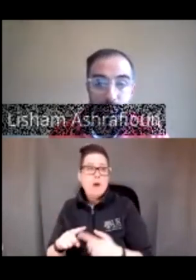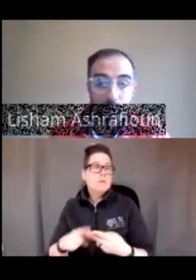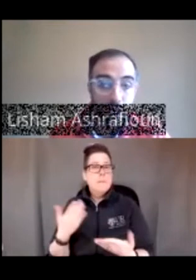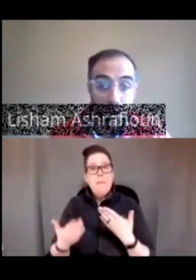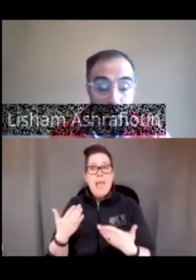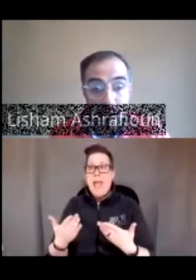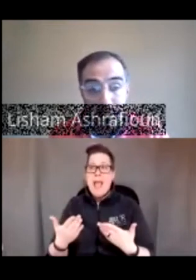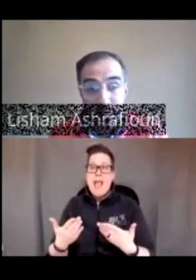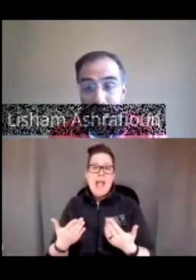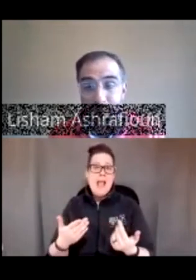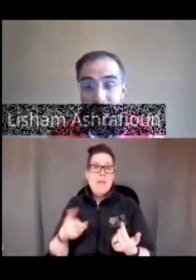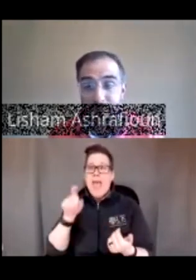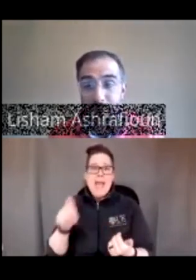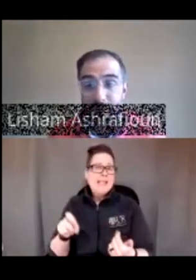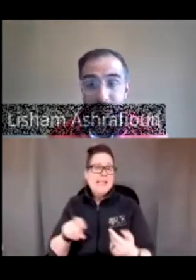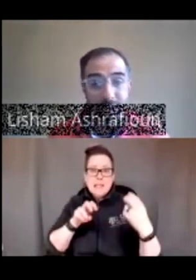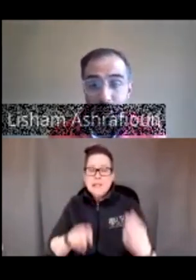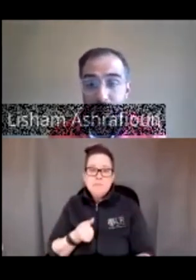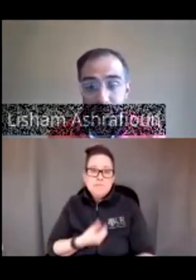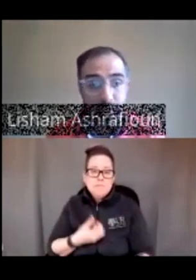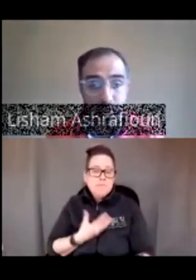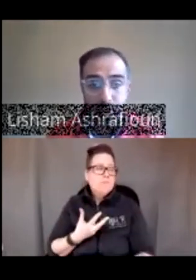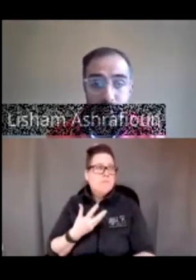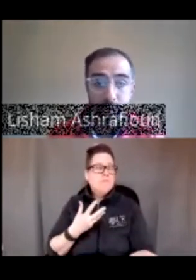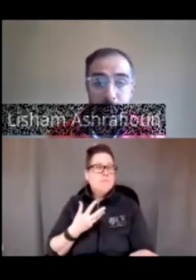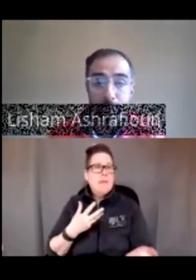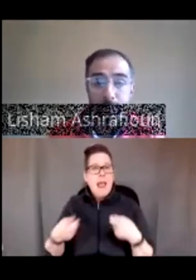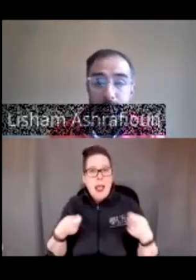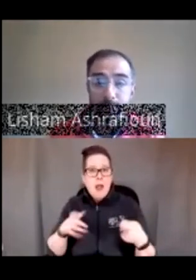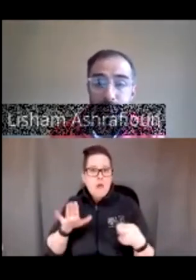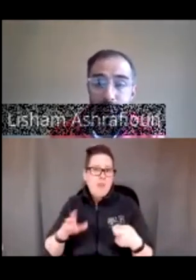people's lifelong trauma that they've been experiencing, or other types of treatment.